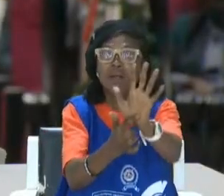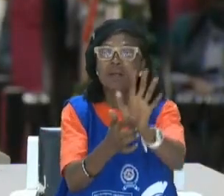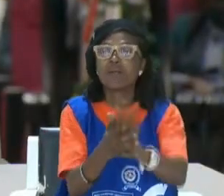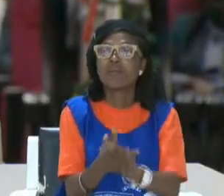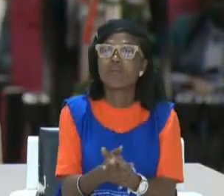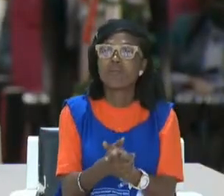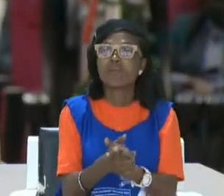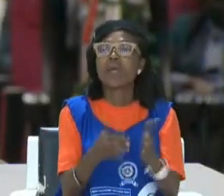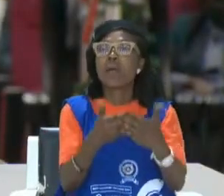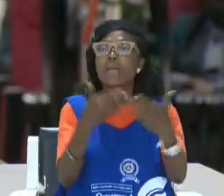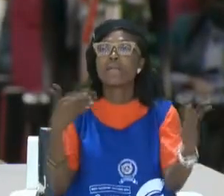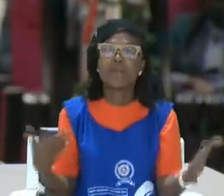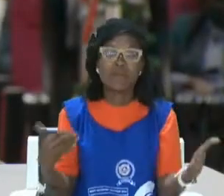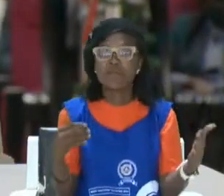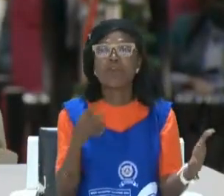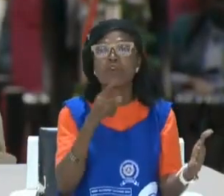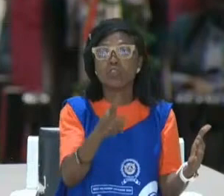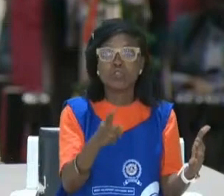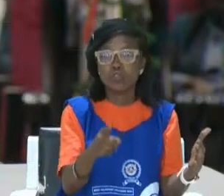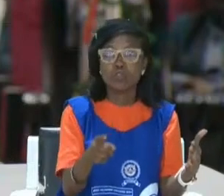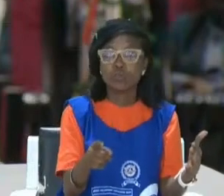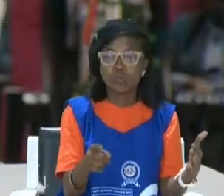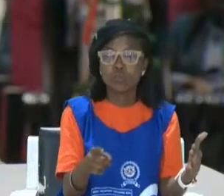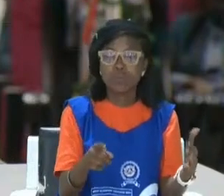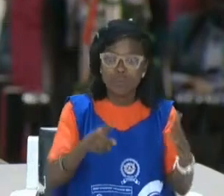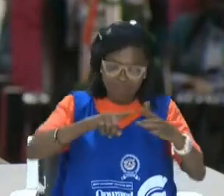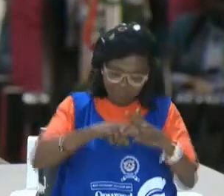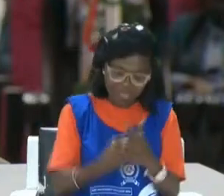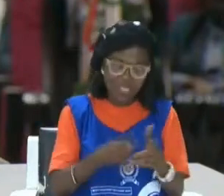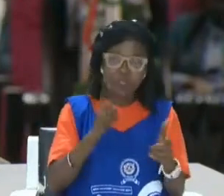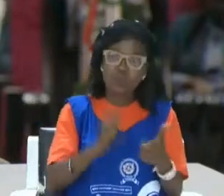So before you begin to say, let the wind blow,